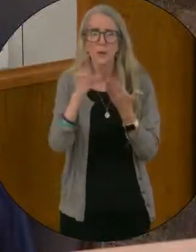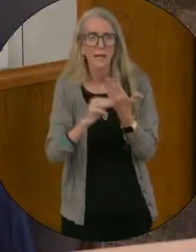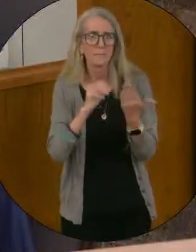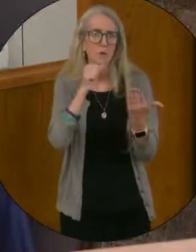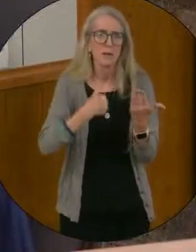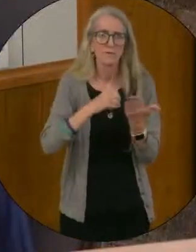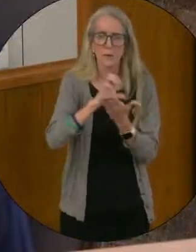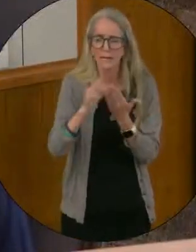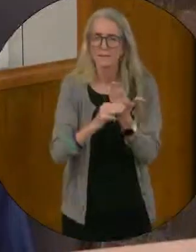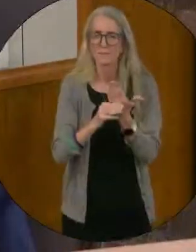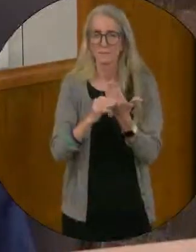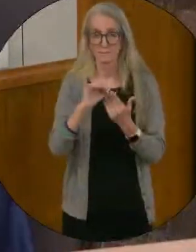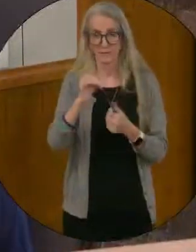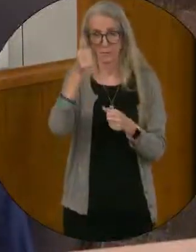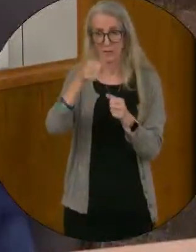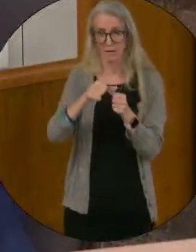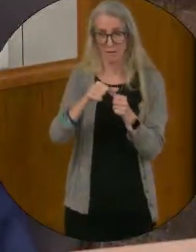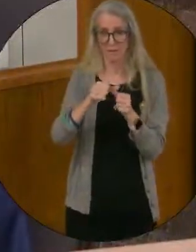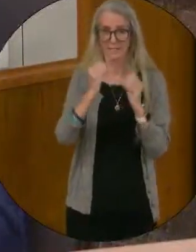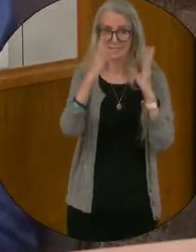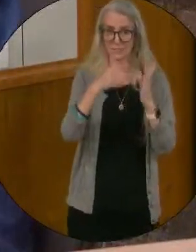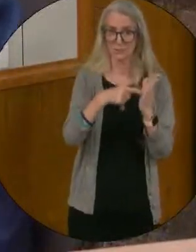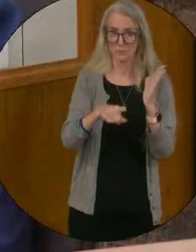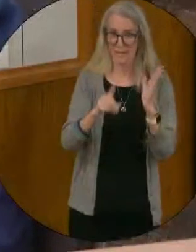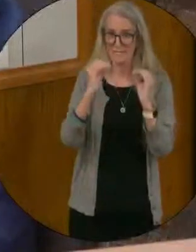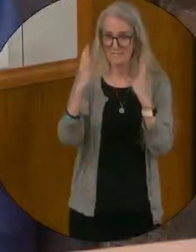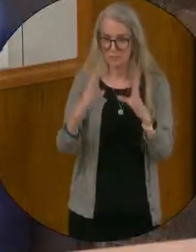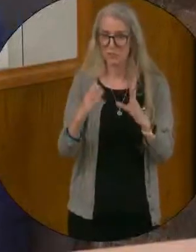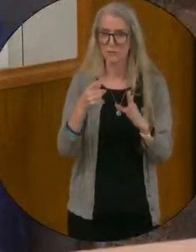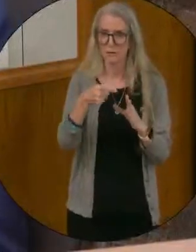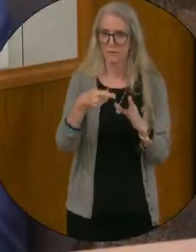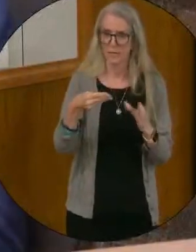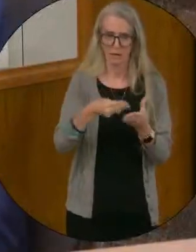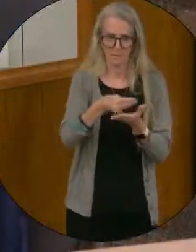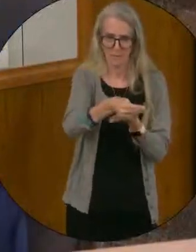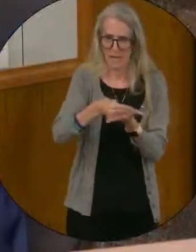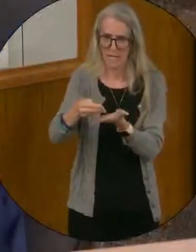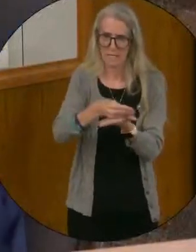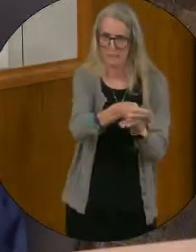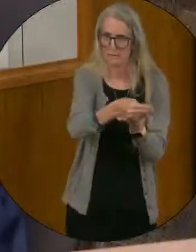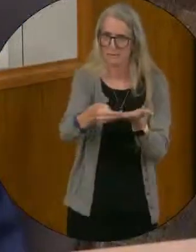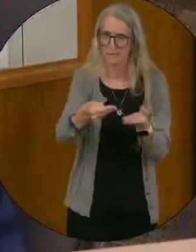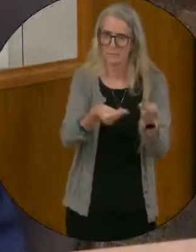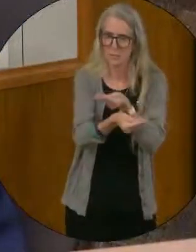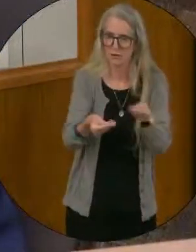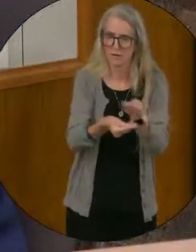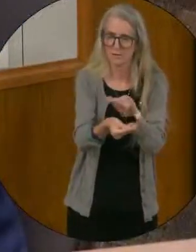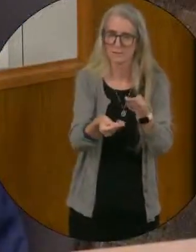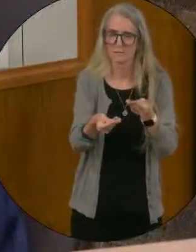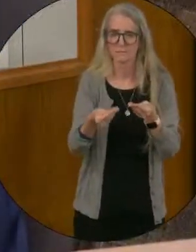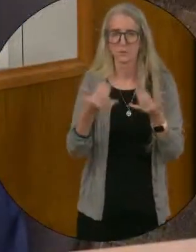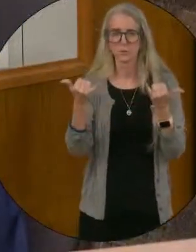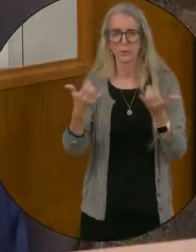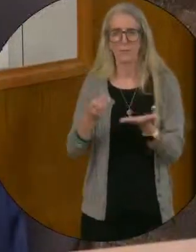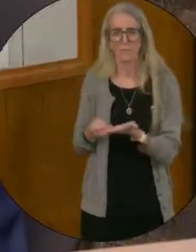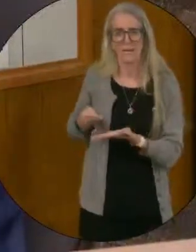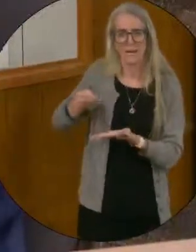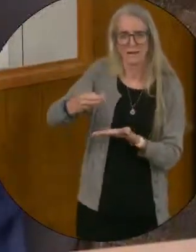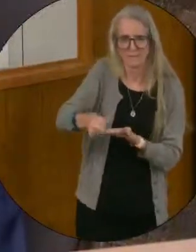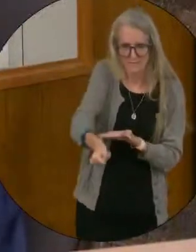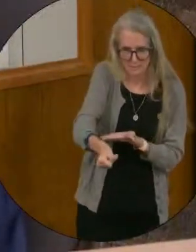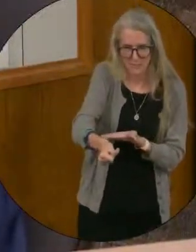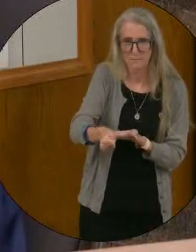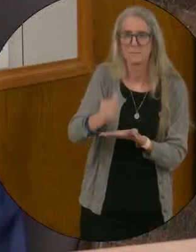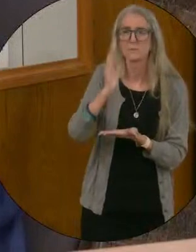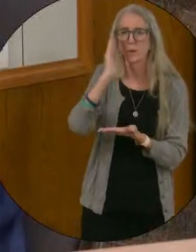Where, if you recall, teacher pay teacher, they're buying materials. Now we've made an investment, so it is going to